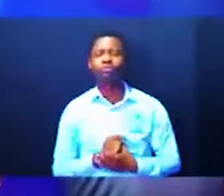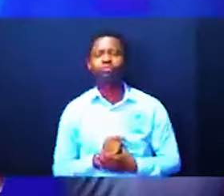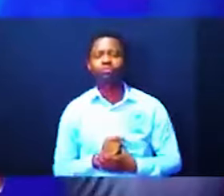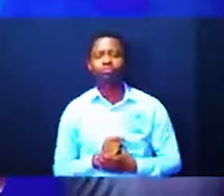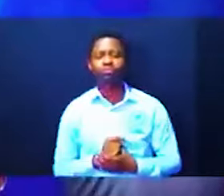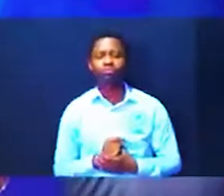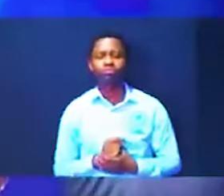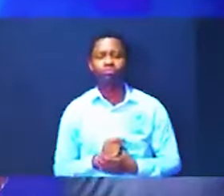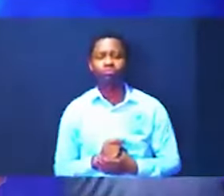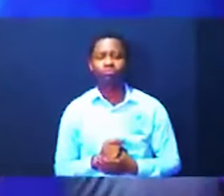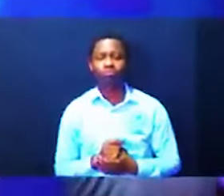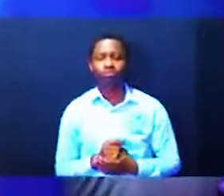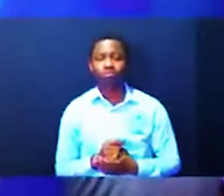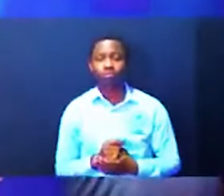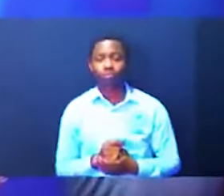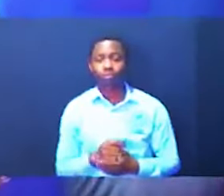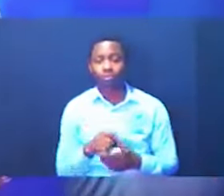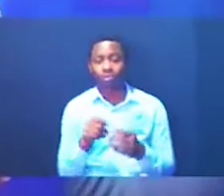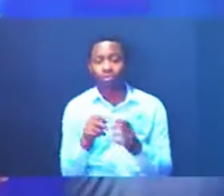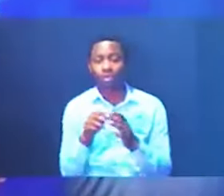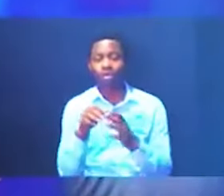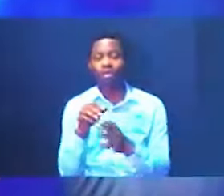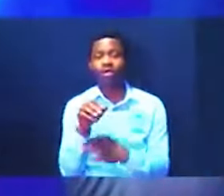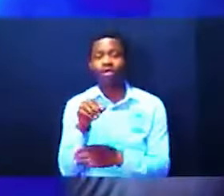Let's lift our heads, please.